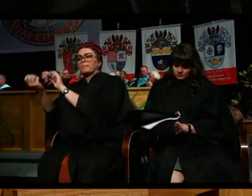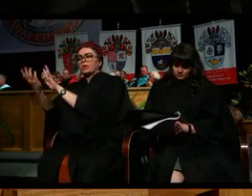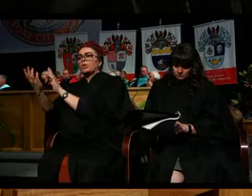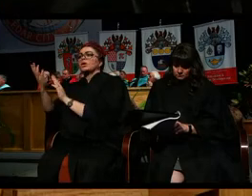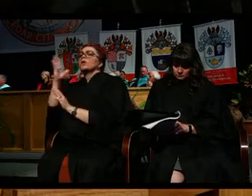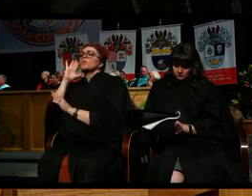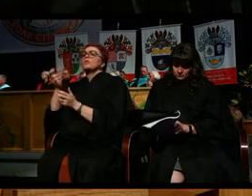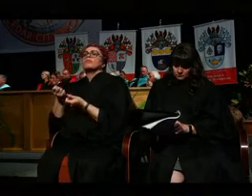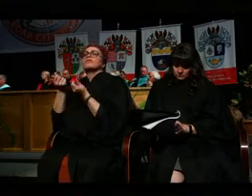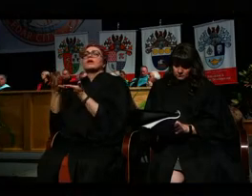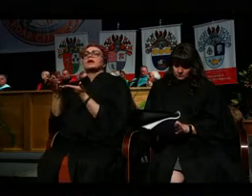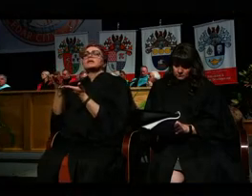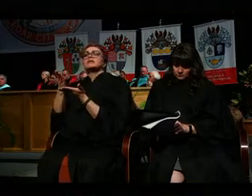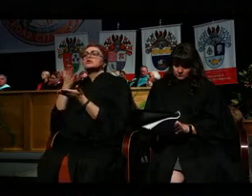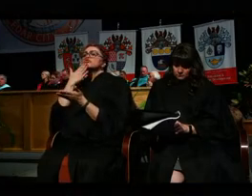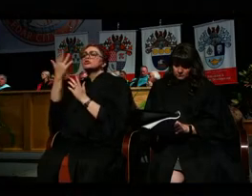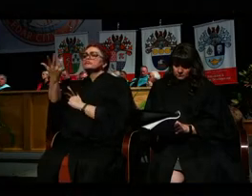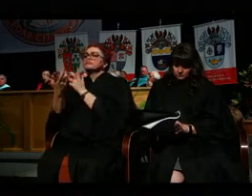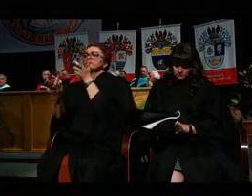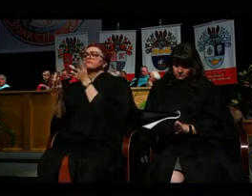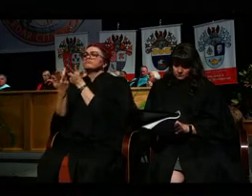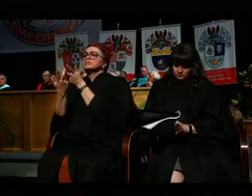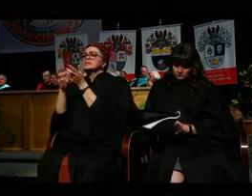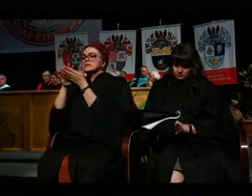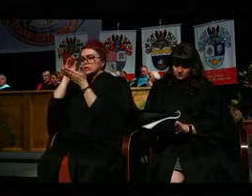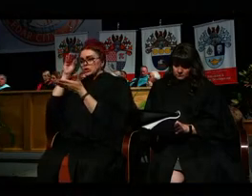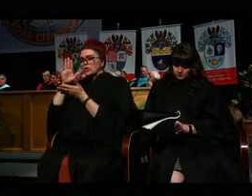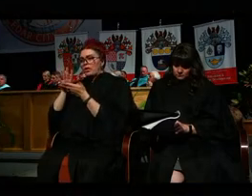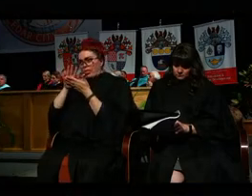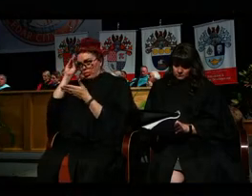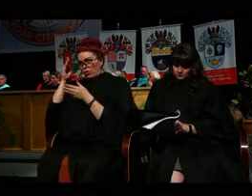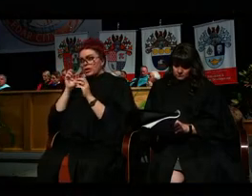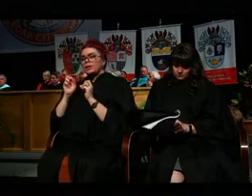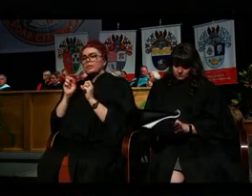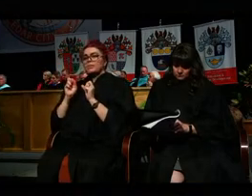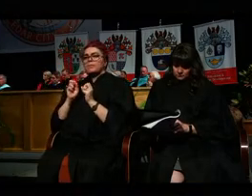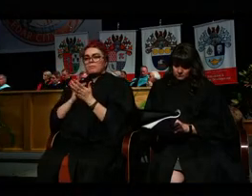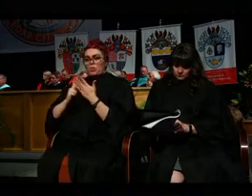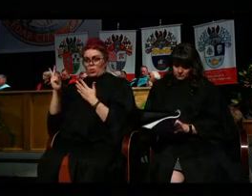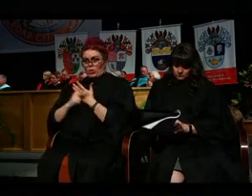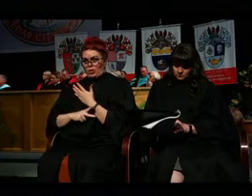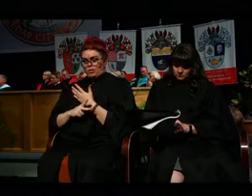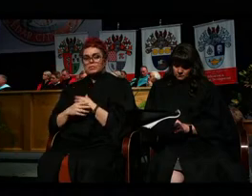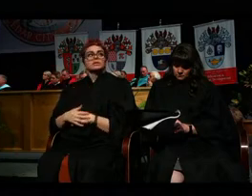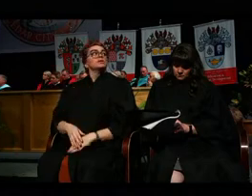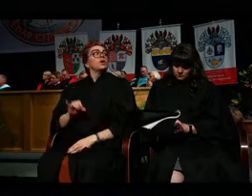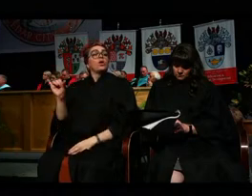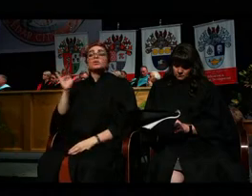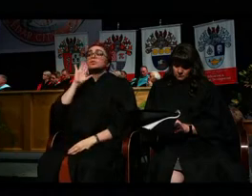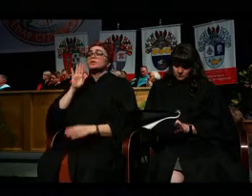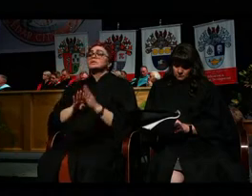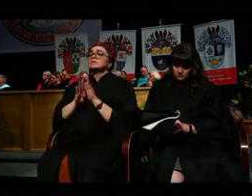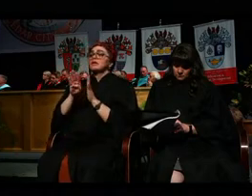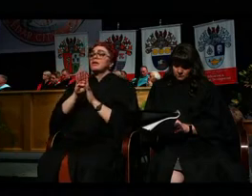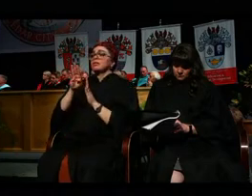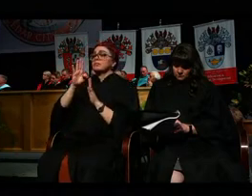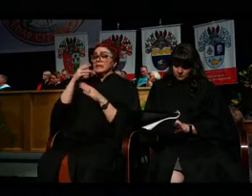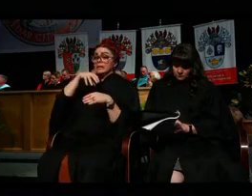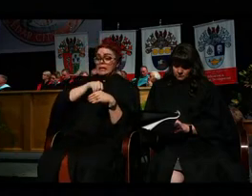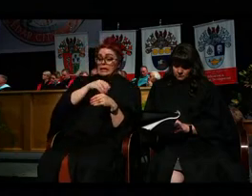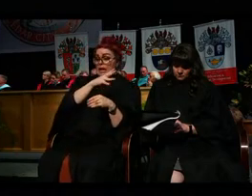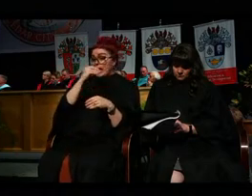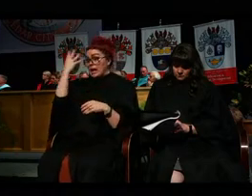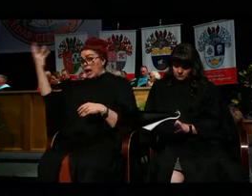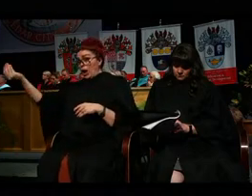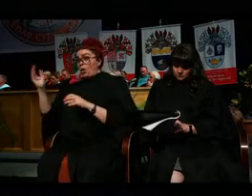learning outcomes. Let's expand our experiential learning opportunities inside and outside of the classroom, increase public